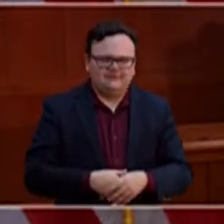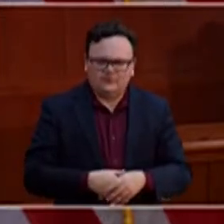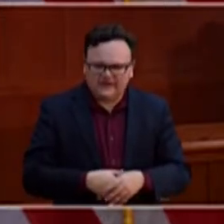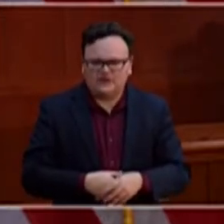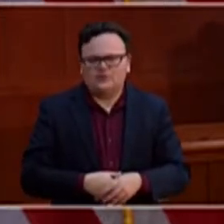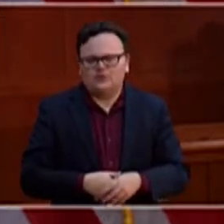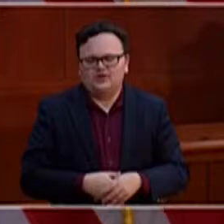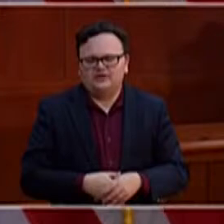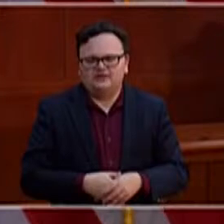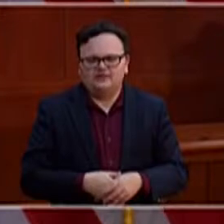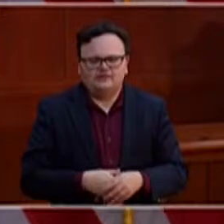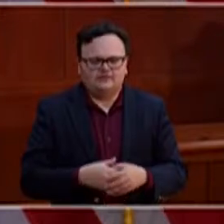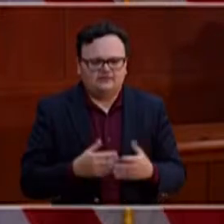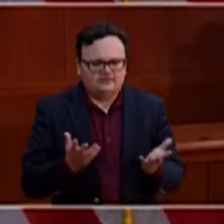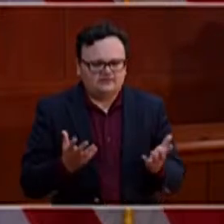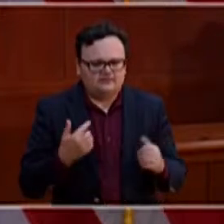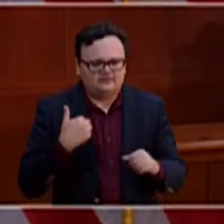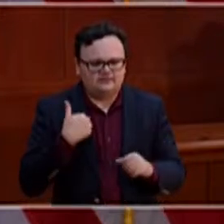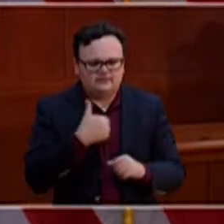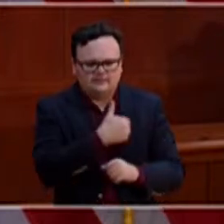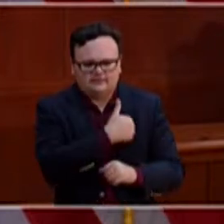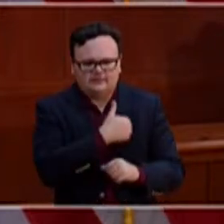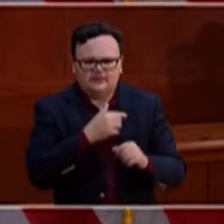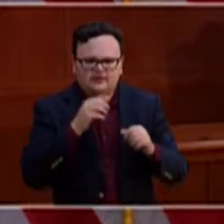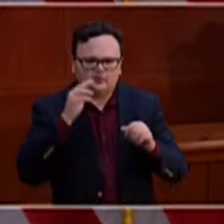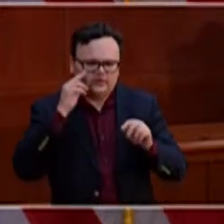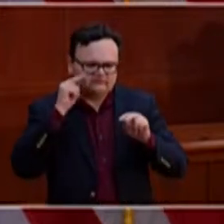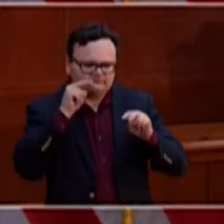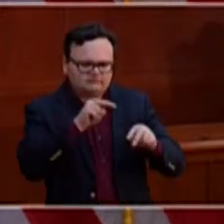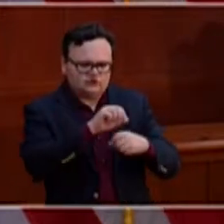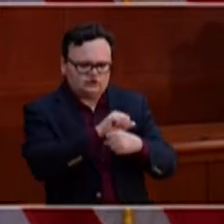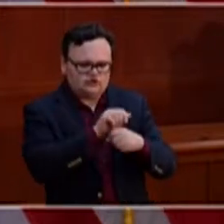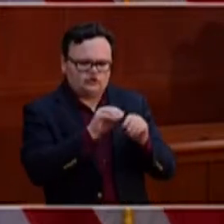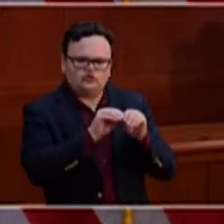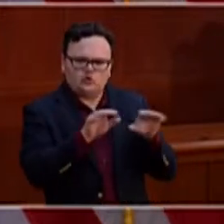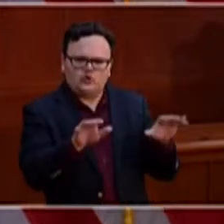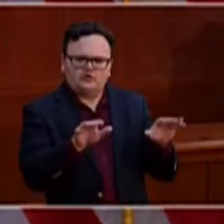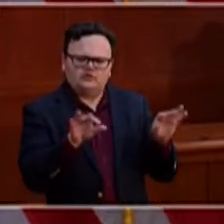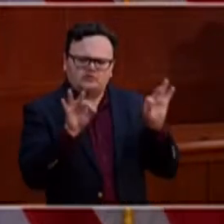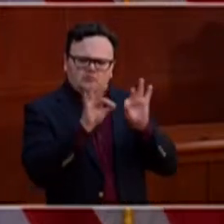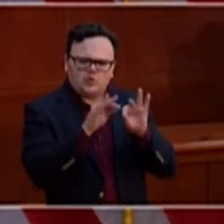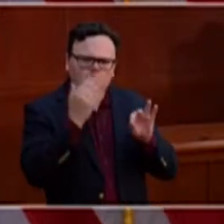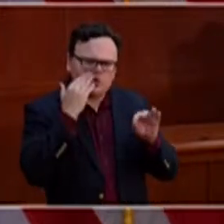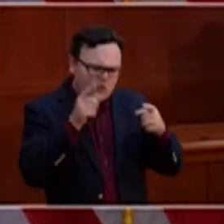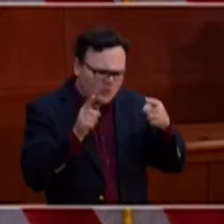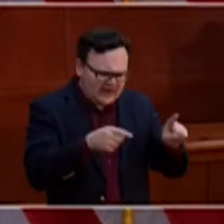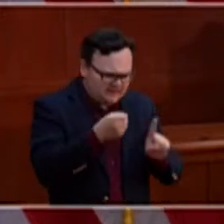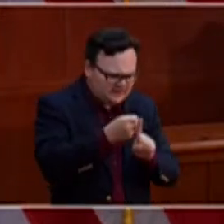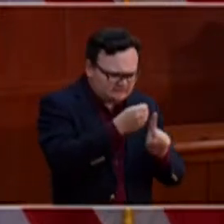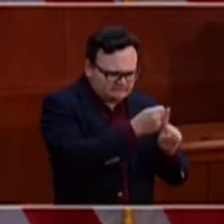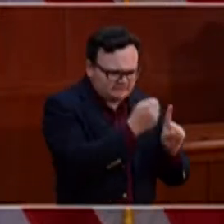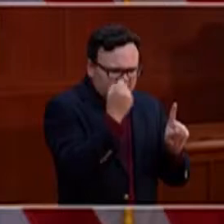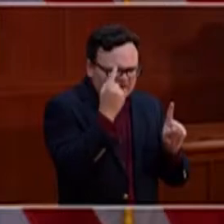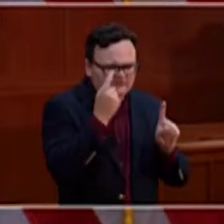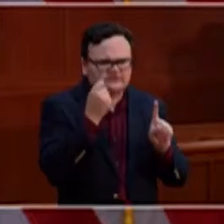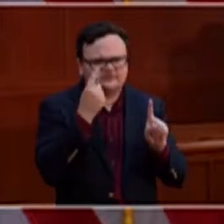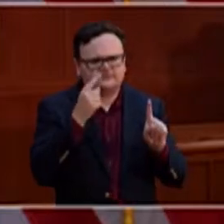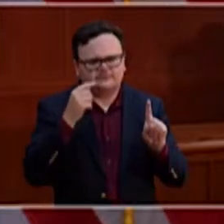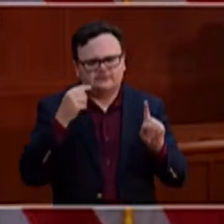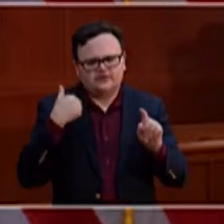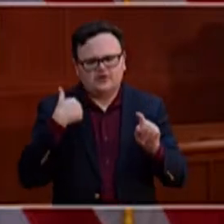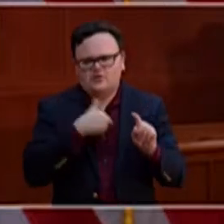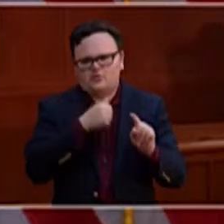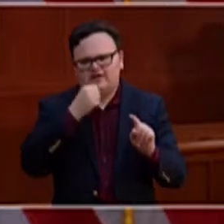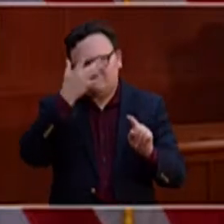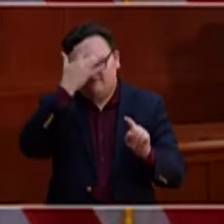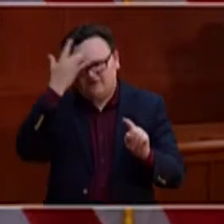so much on kind of what the virus is doing, and understandably it's important, but these other human stories, I think, are very,